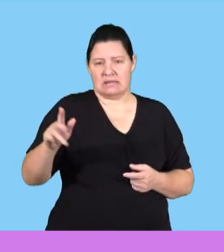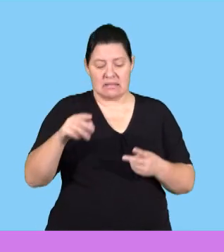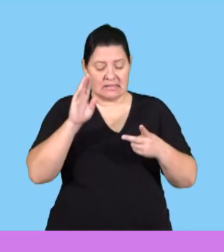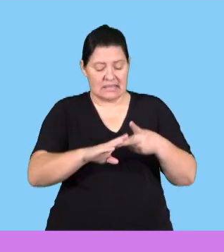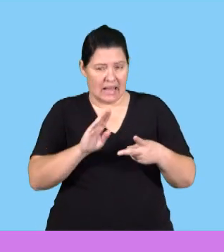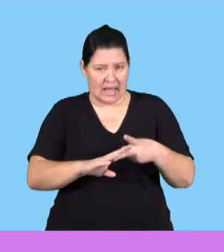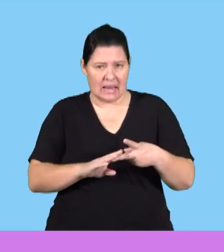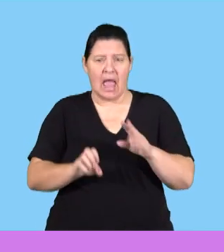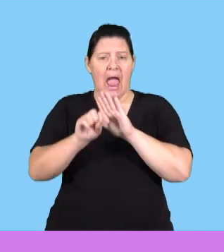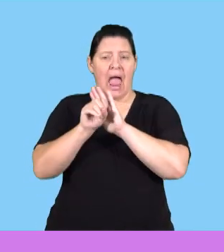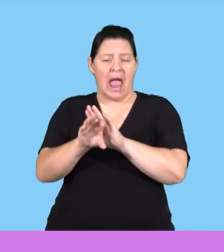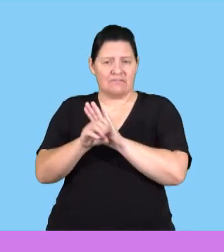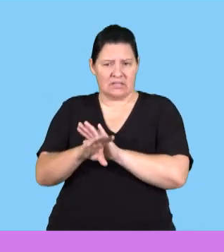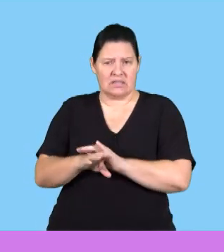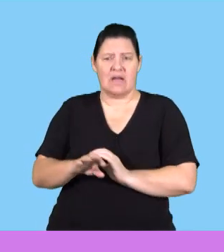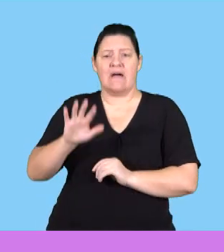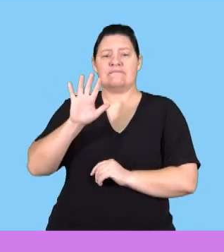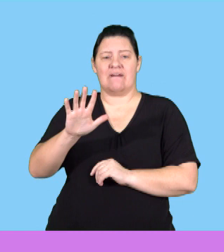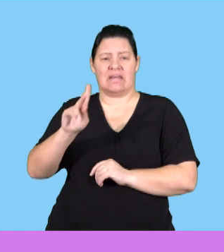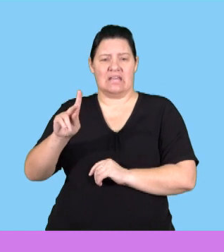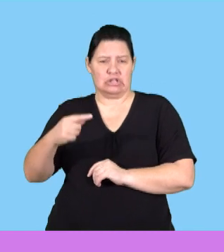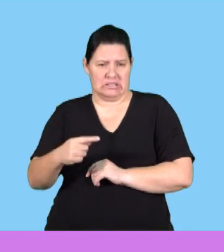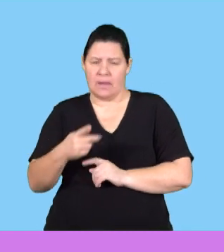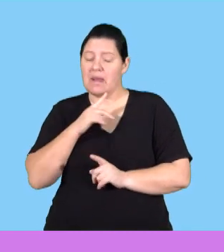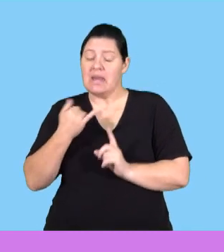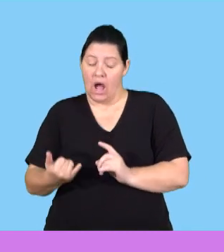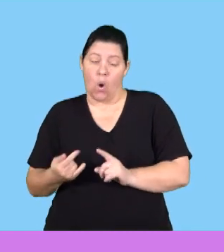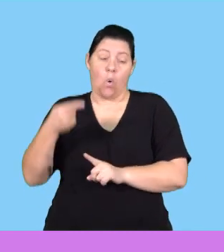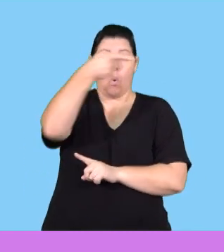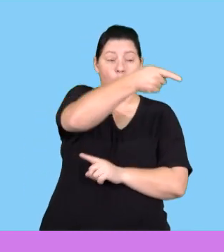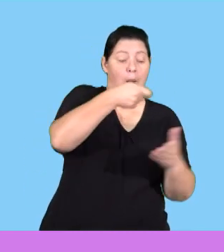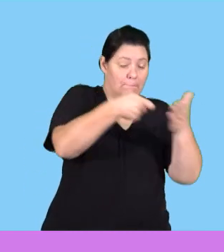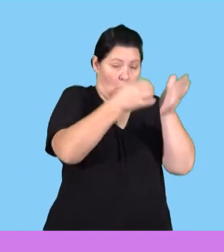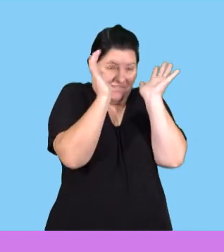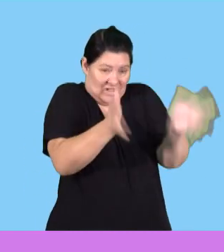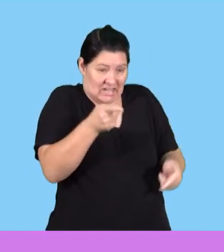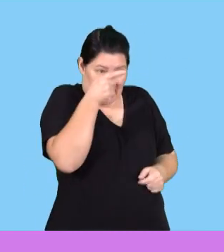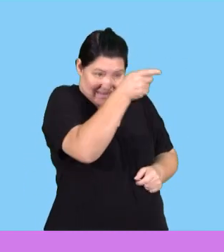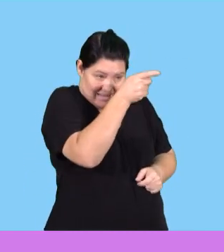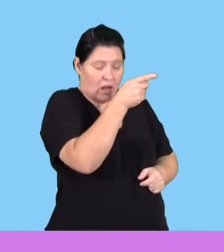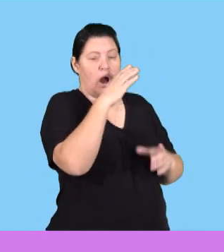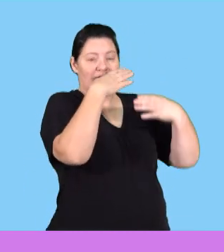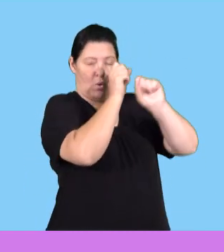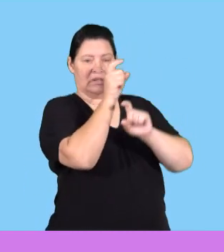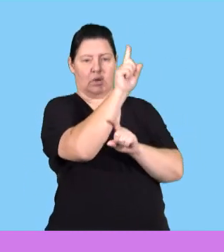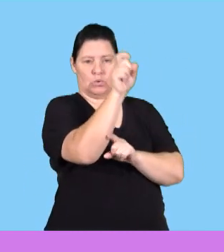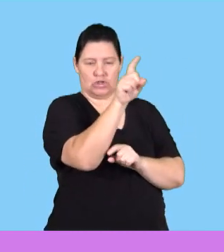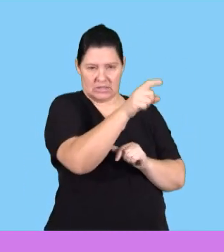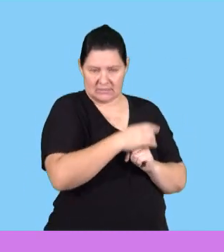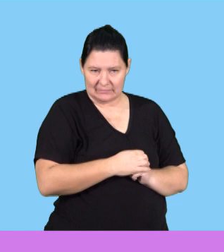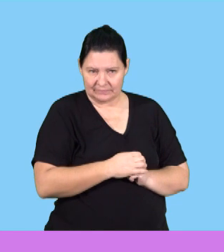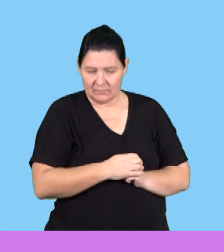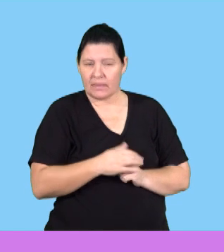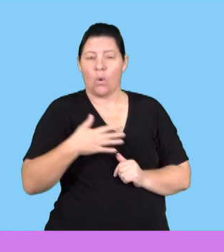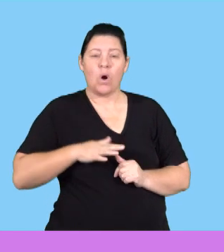advert. Now the question is about the one that she has bought. So now to calculate the cost